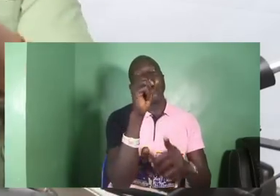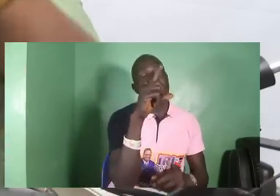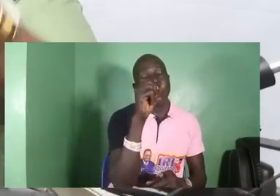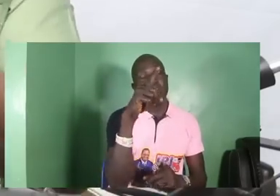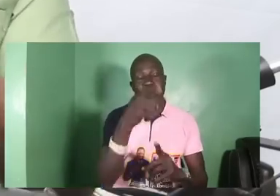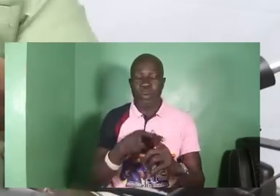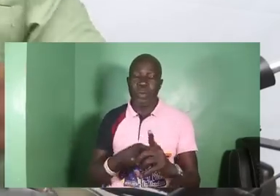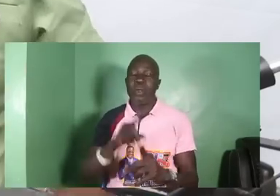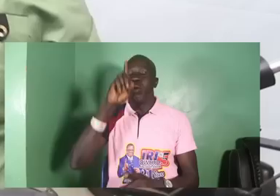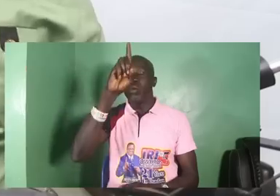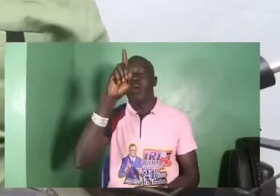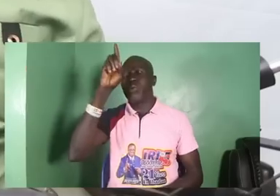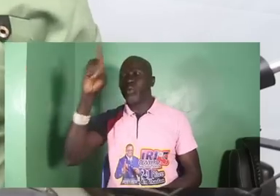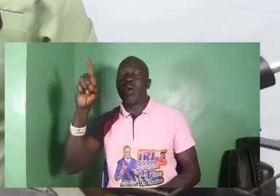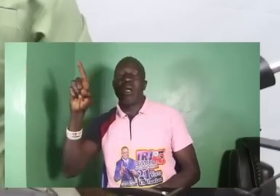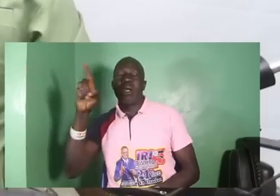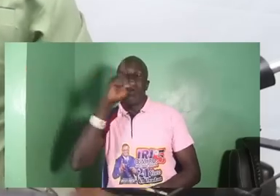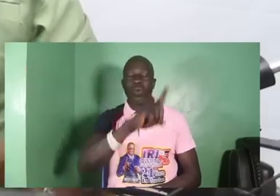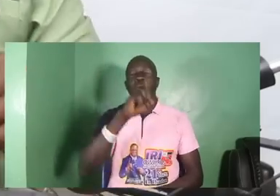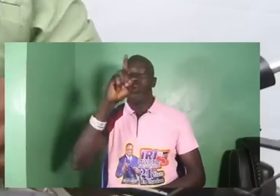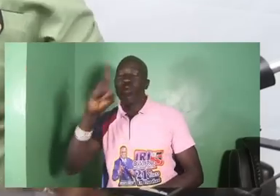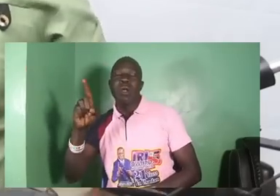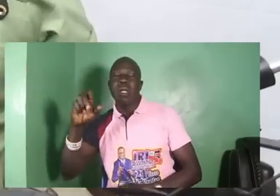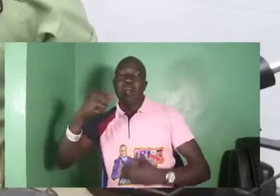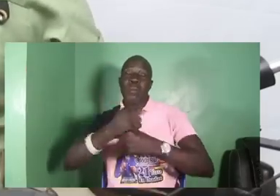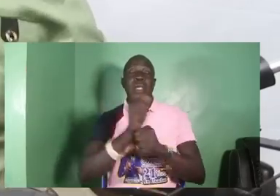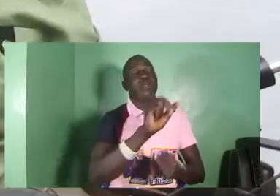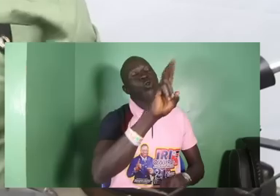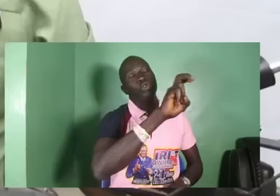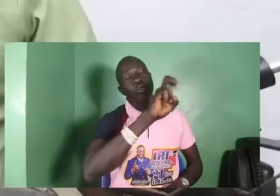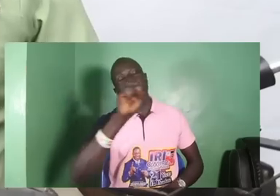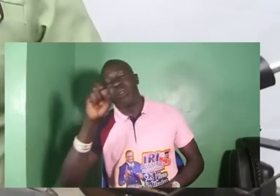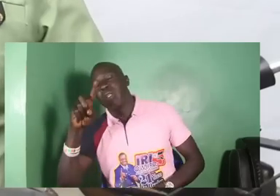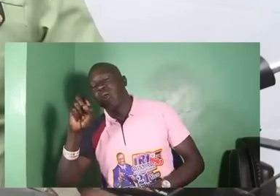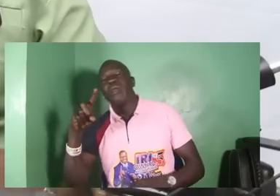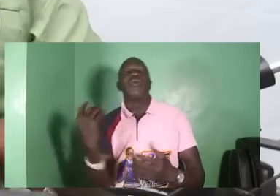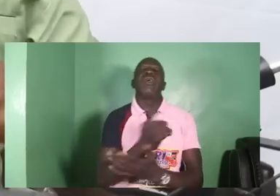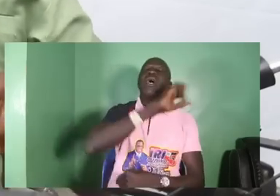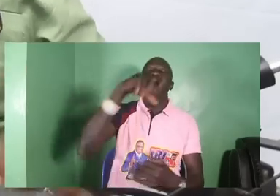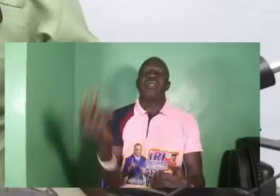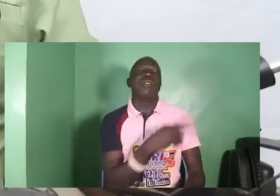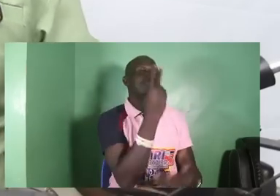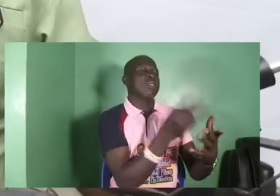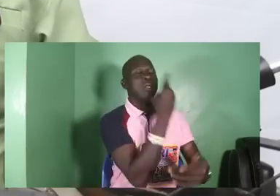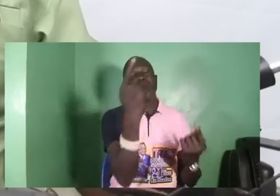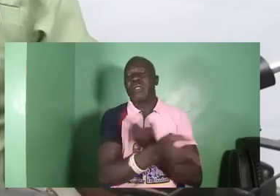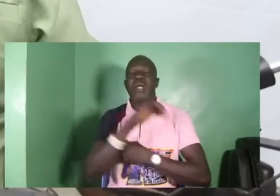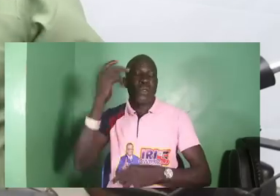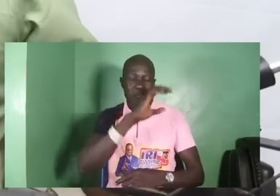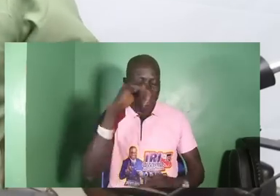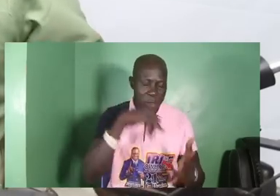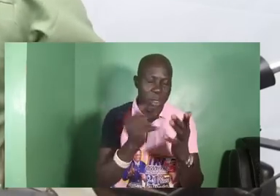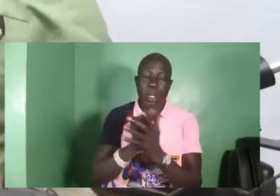month. 1-1 orí ẹ̀jẹ̀ ilẹ̀. O kọ pẹ̀lú kan ó jẹ́ mọ́kànlá. Òní náà jẹ́ ọjọ́ kejì. Today is the second day. Ẹ wo bá dáa. The exam is